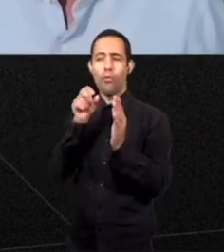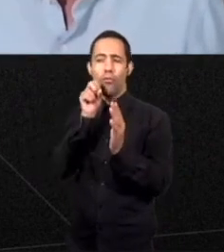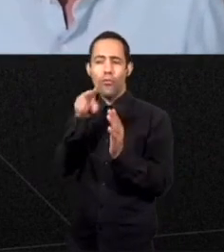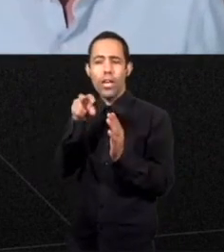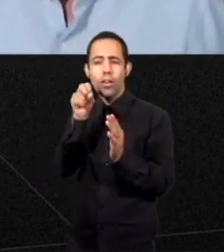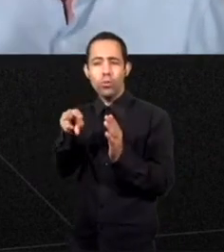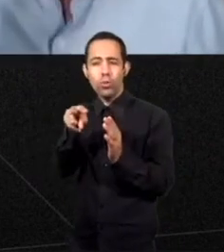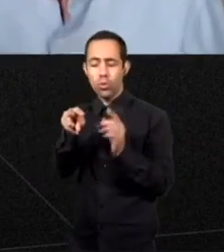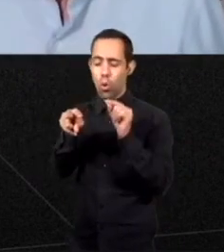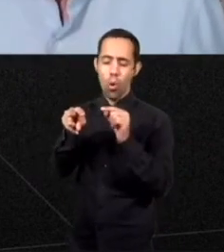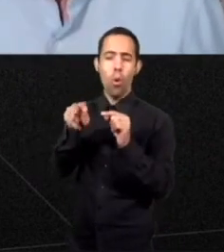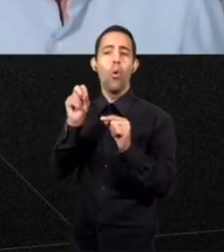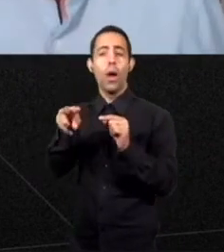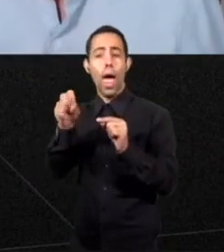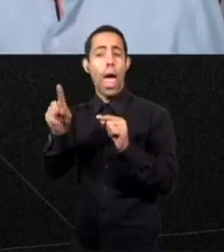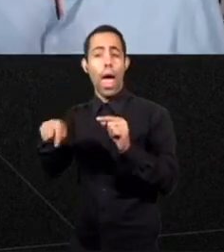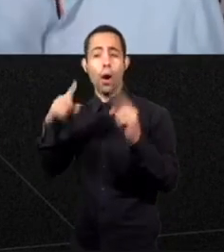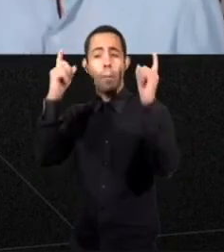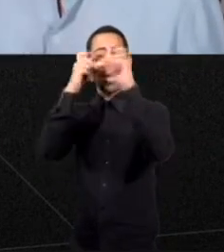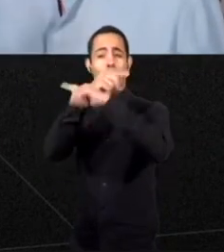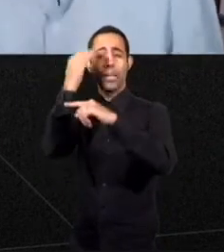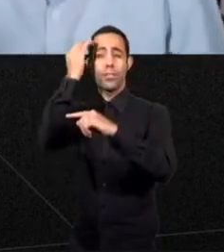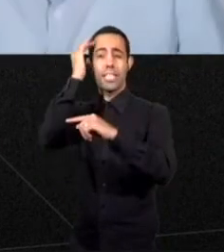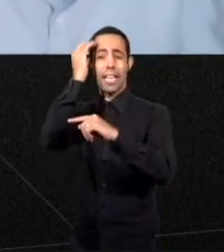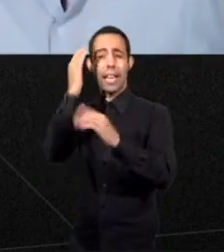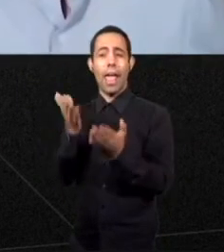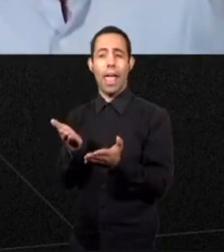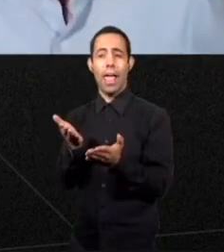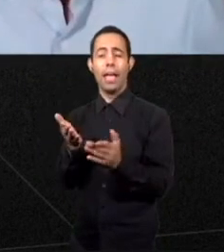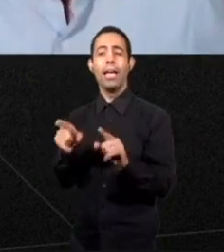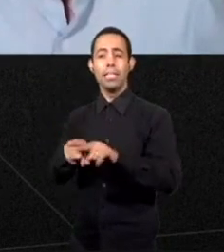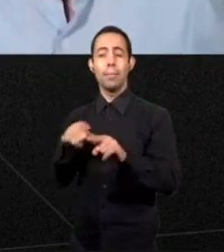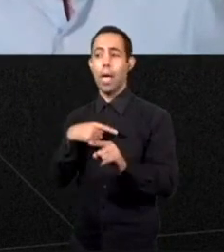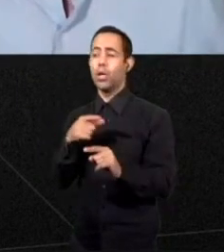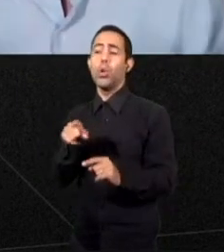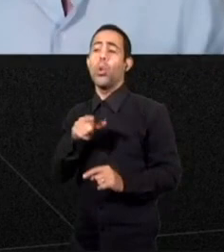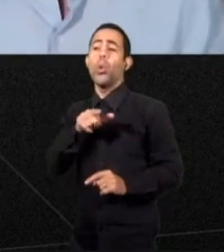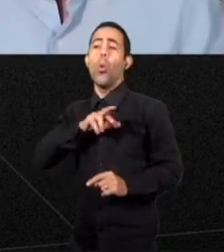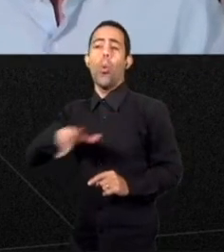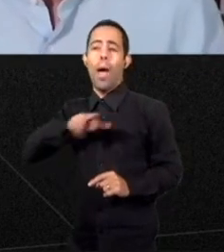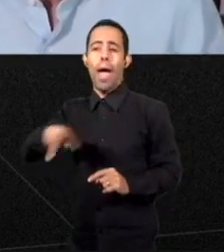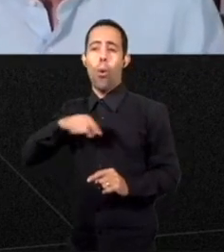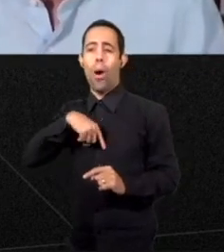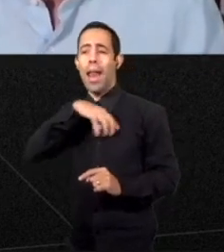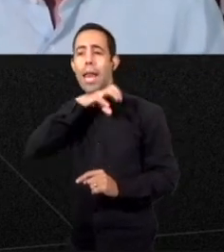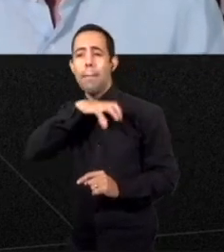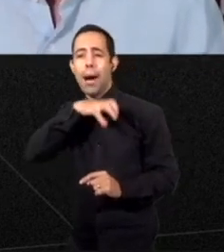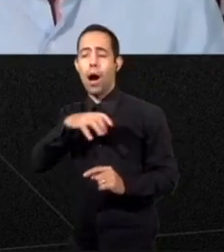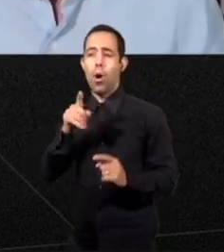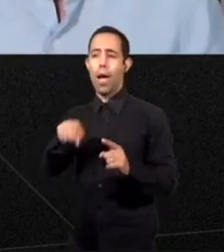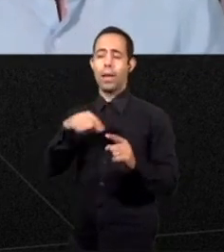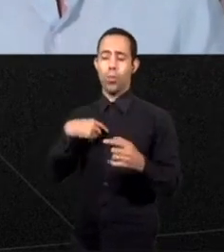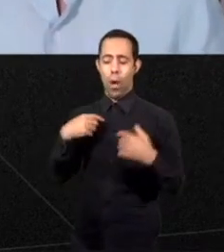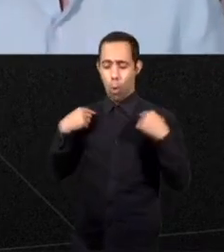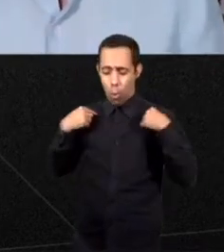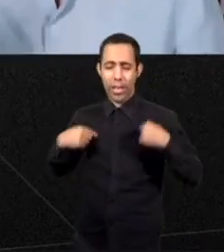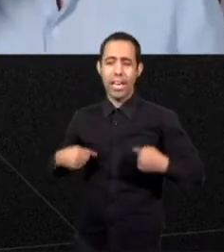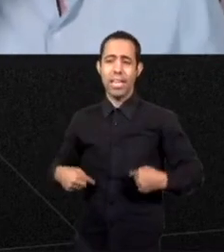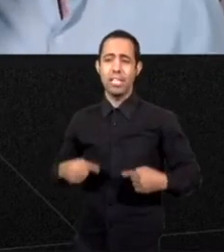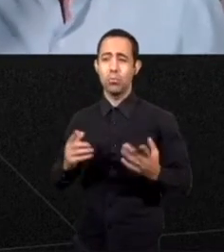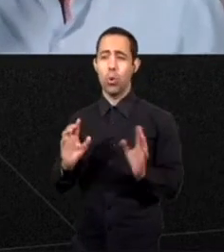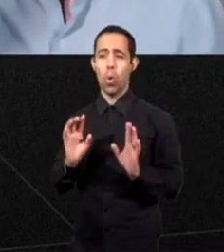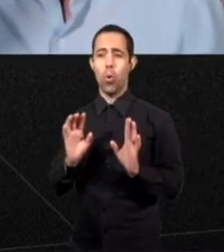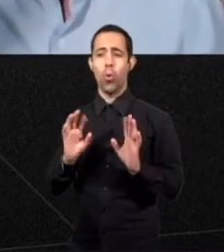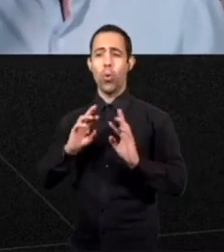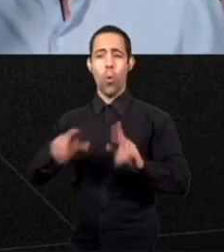thing. A virus is it's not an animal, it's not a living organism, it's not even a